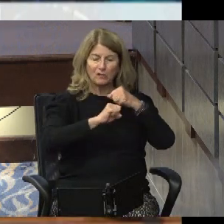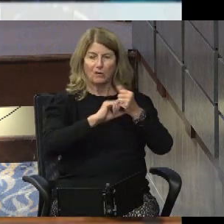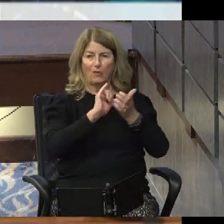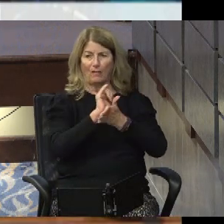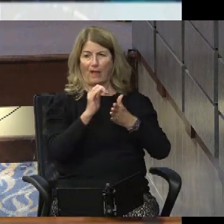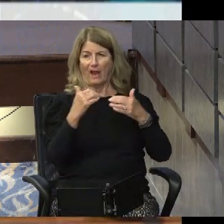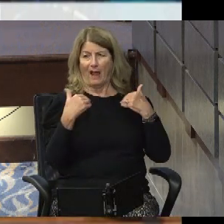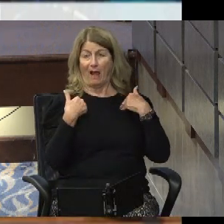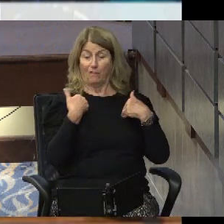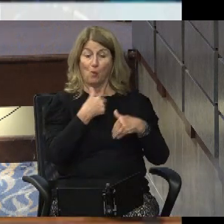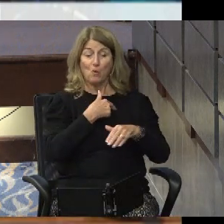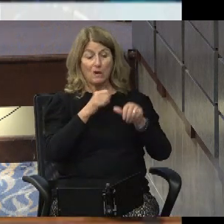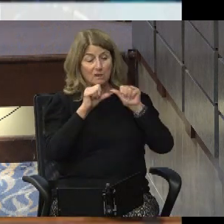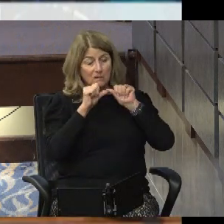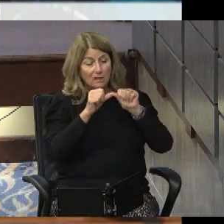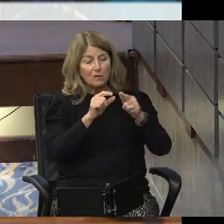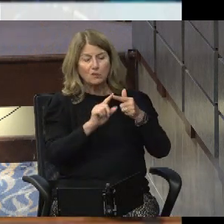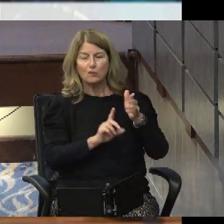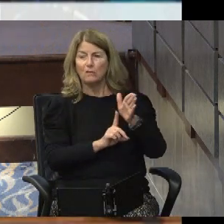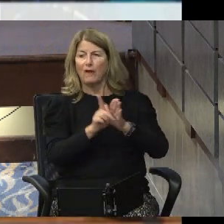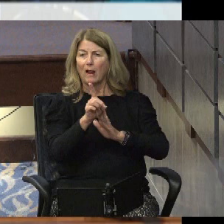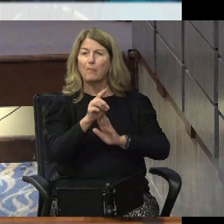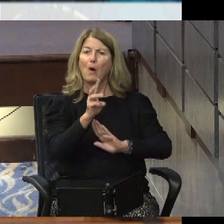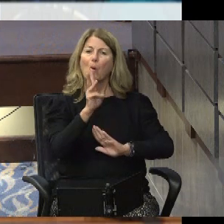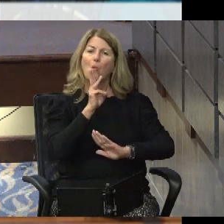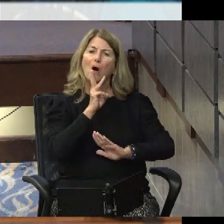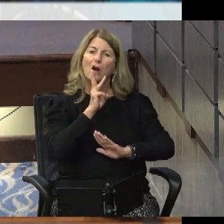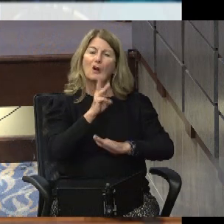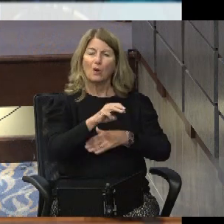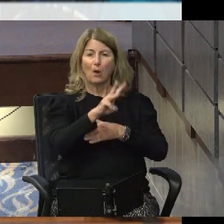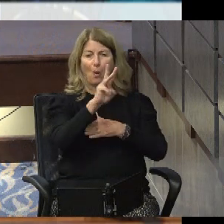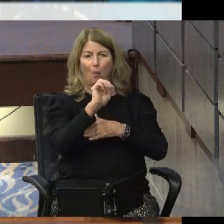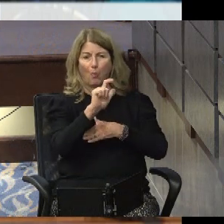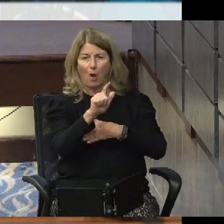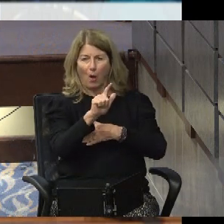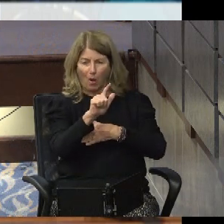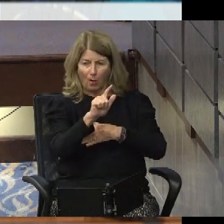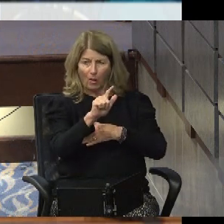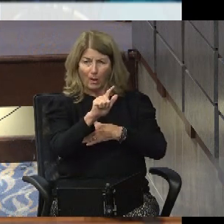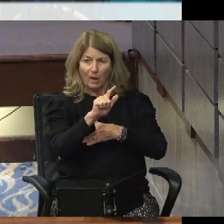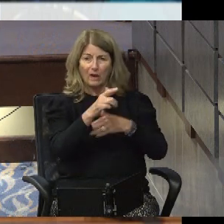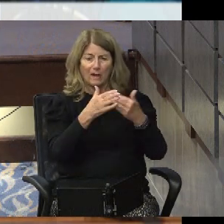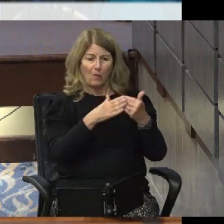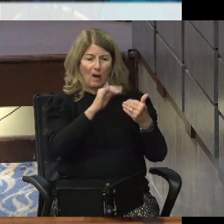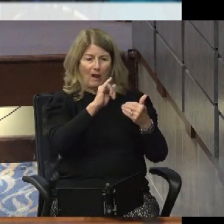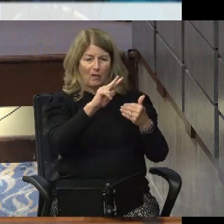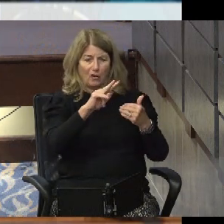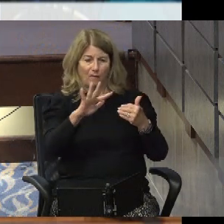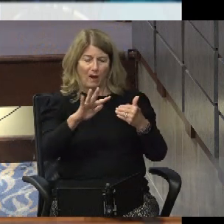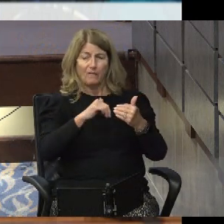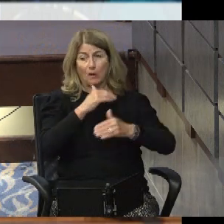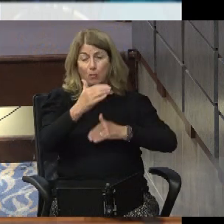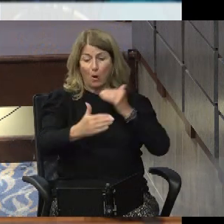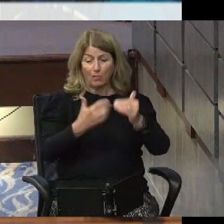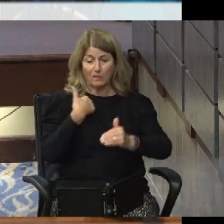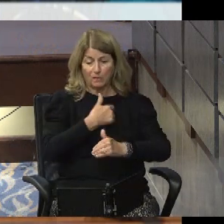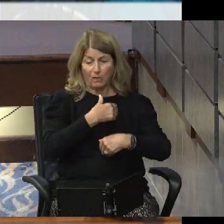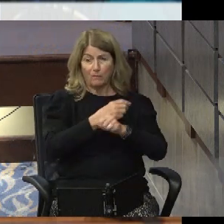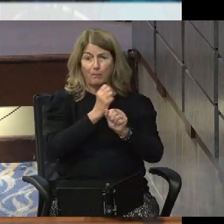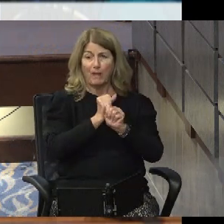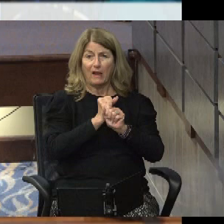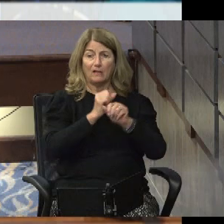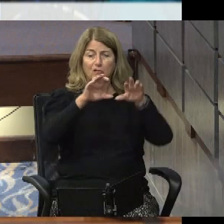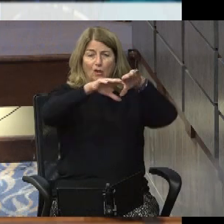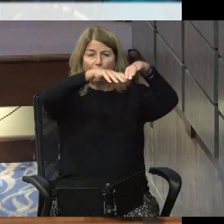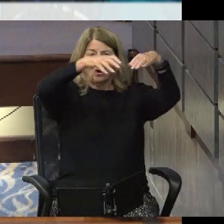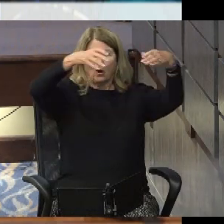We are continuing to develop the water wall under I-35. The progress that we've made there is the development of the bridge element